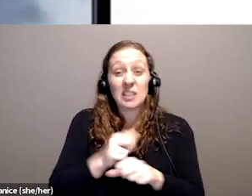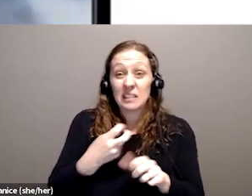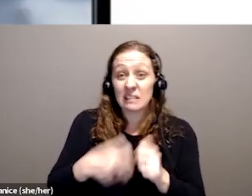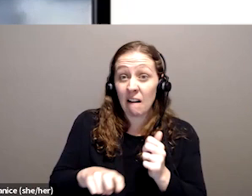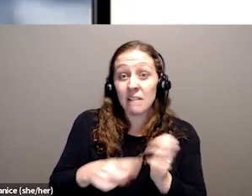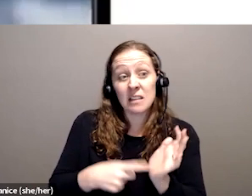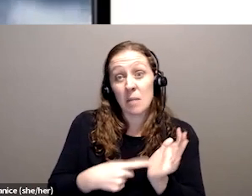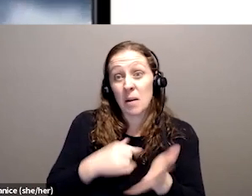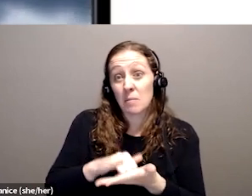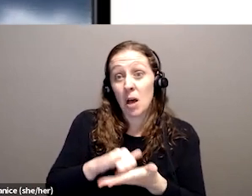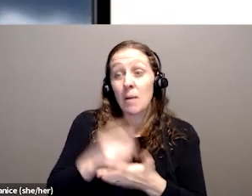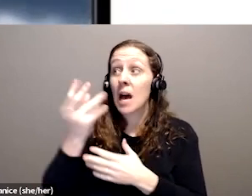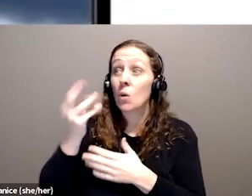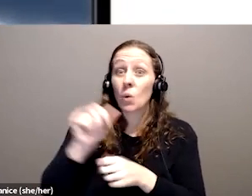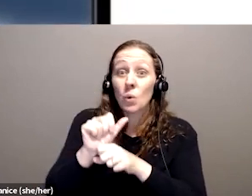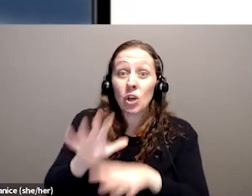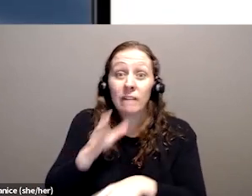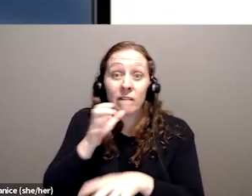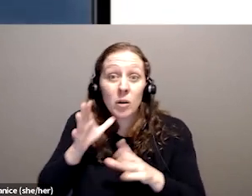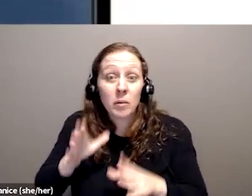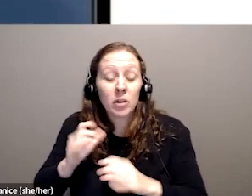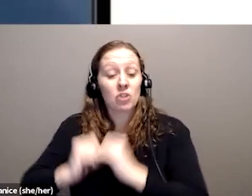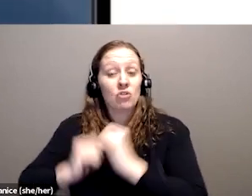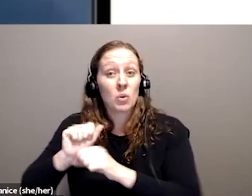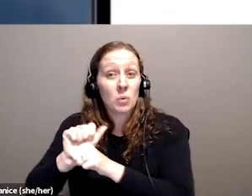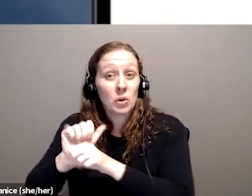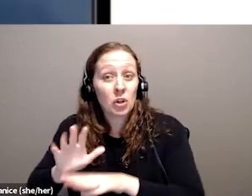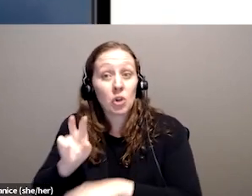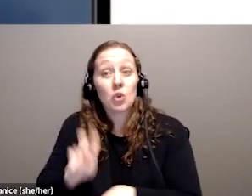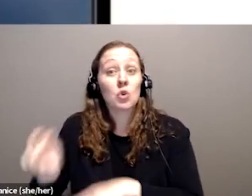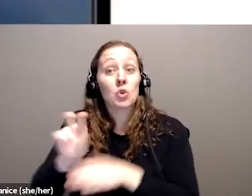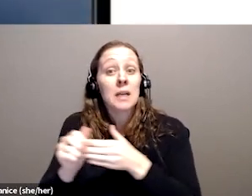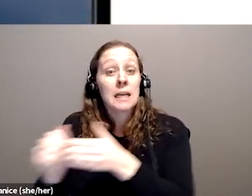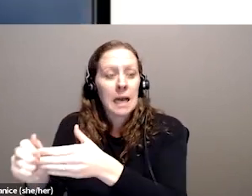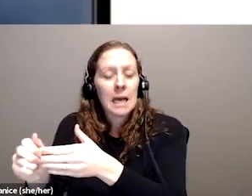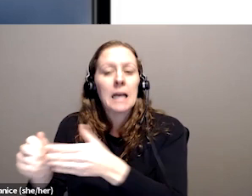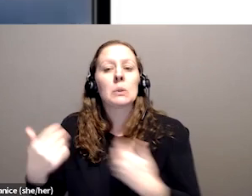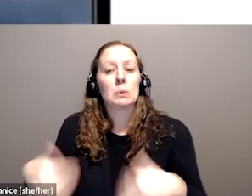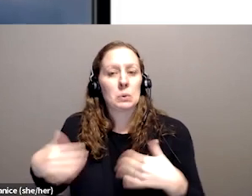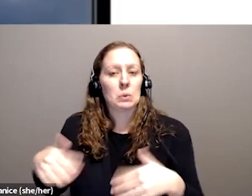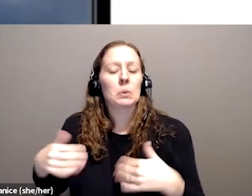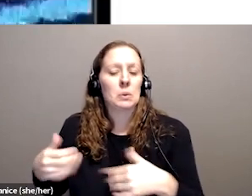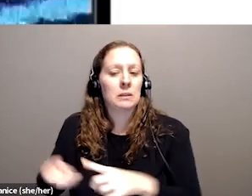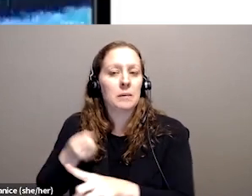Outdoor workers such as farmers, construction workers, and tour guides can be particularly